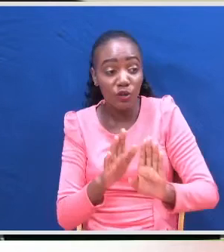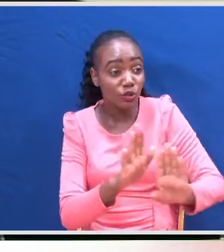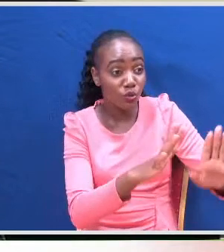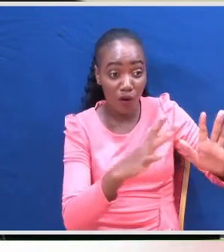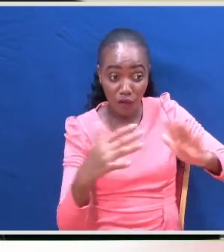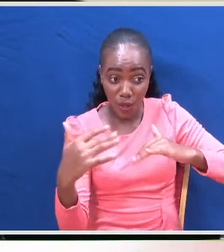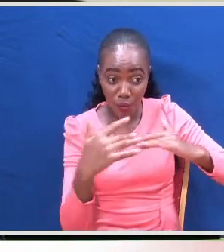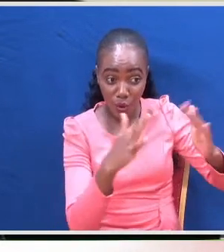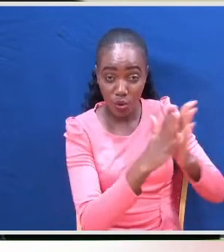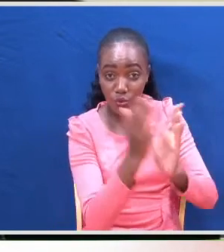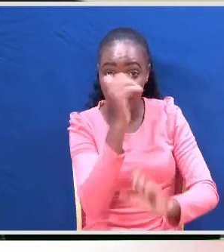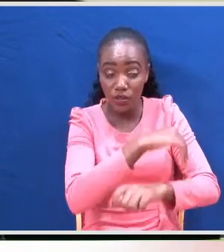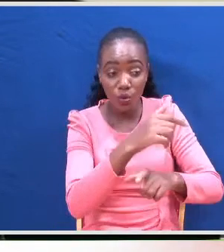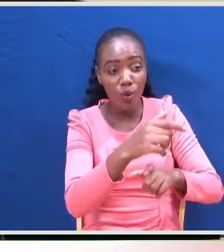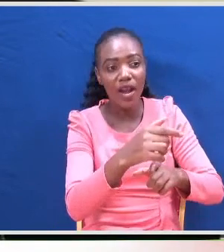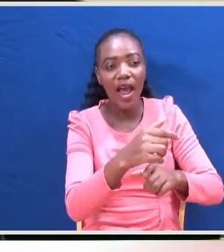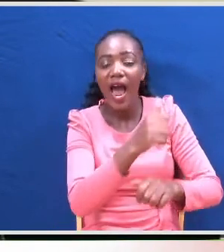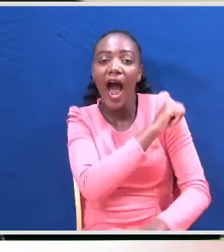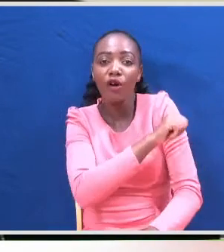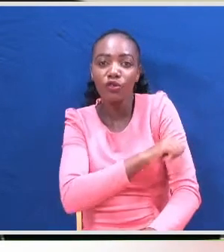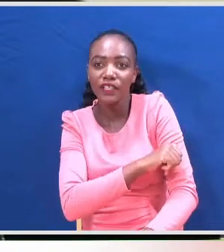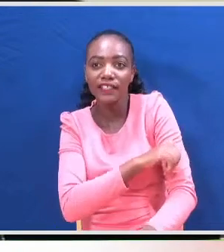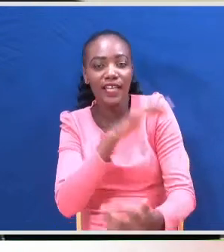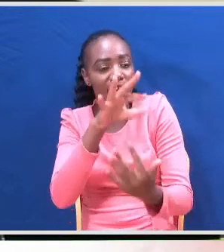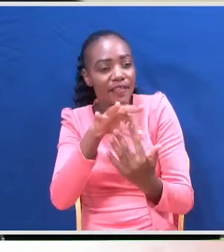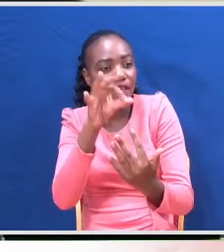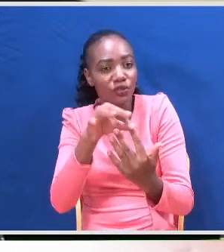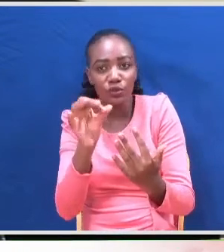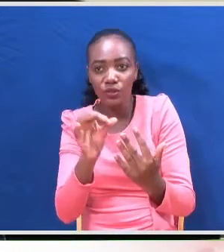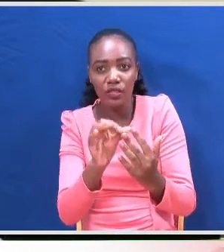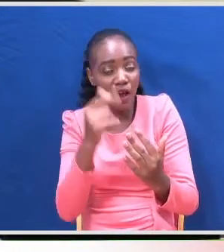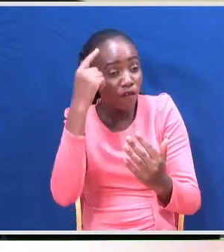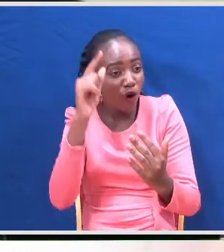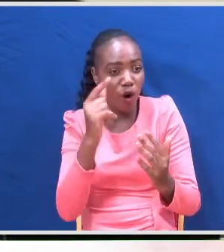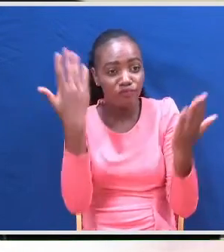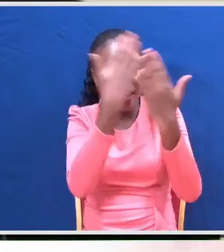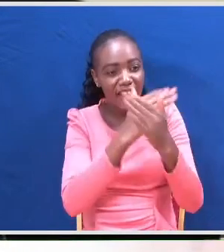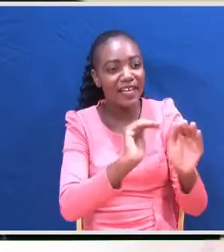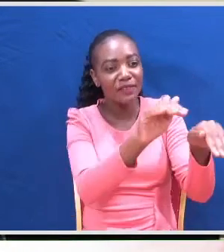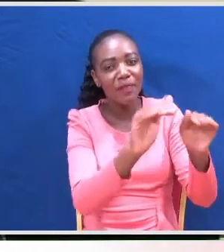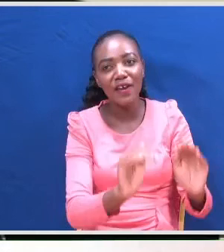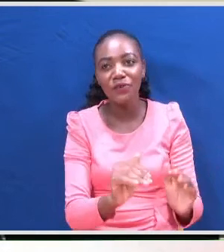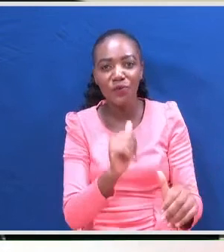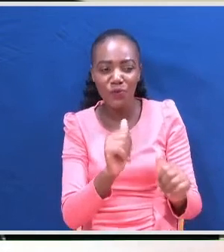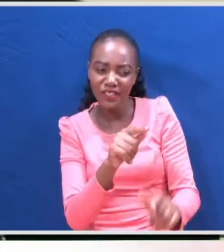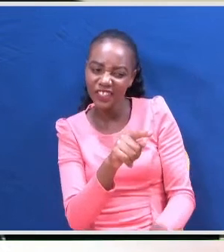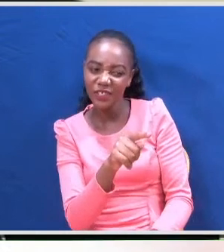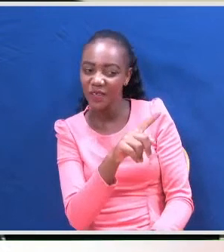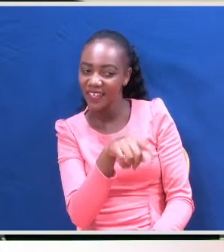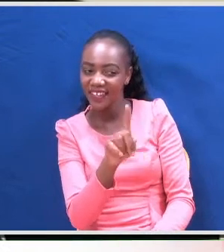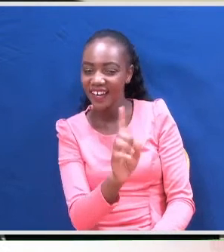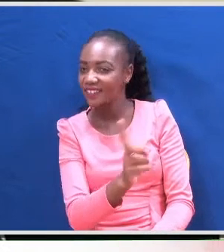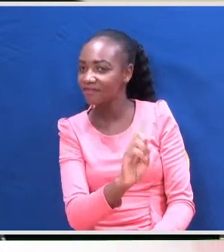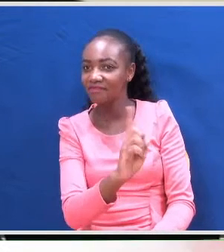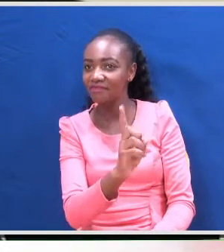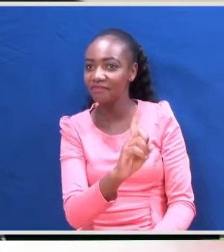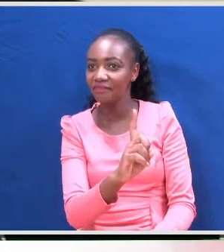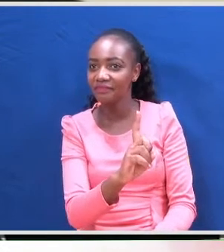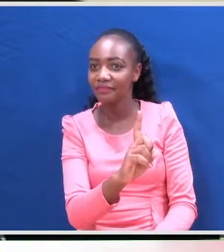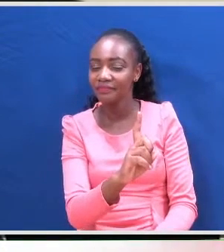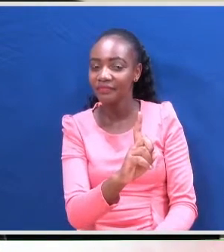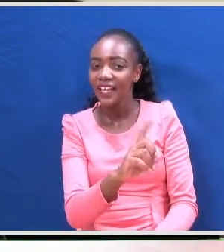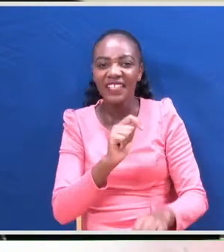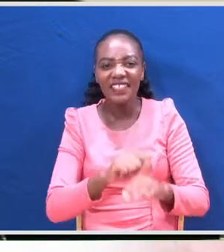authorities, they opted for night burial. This is not right. The remains of the deceased in a